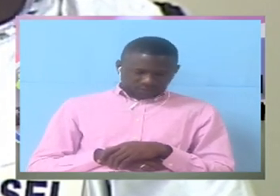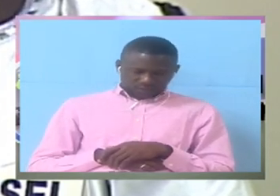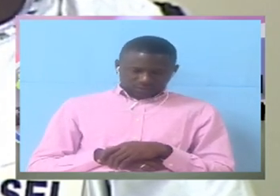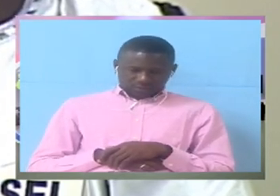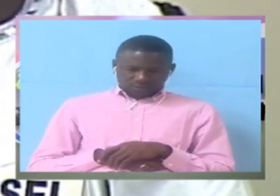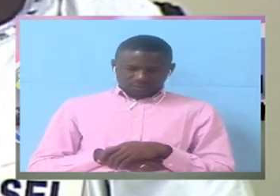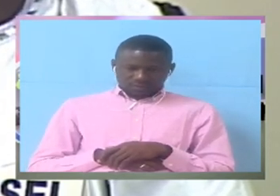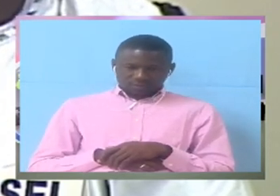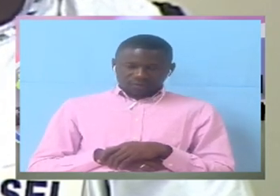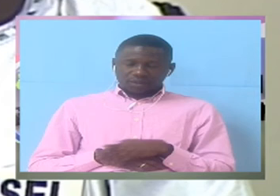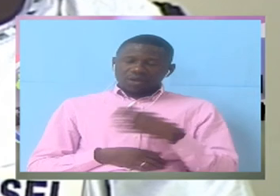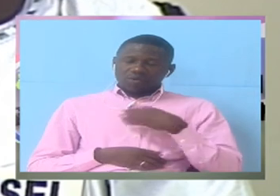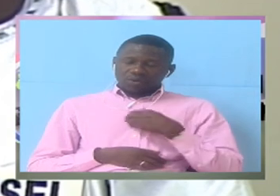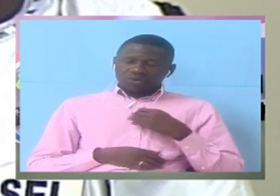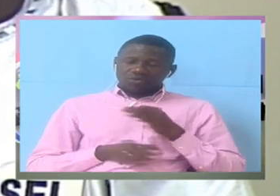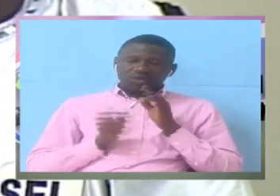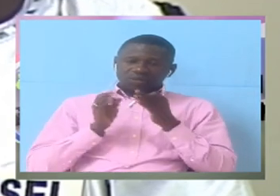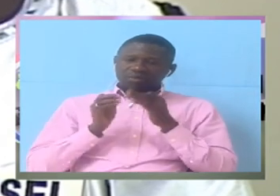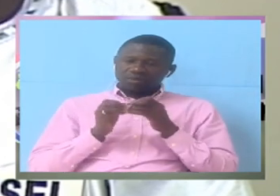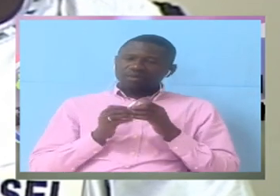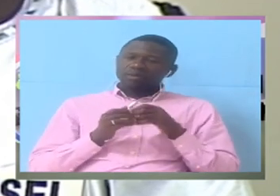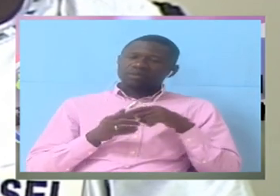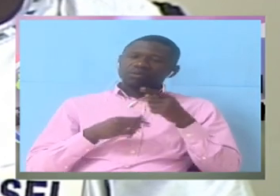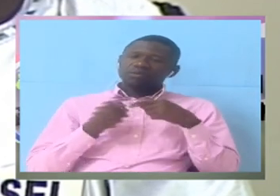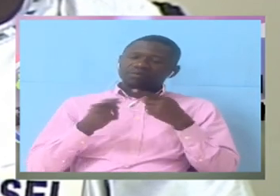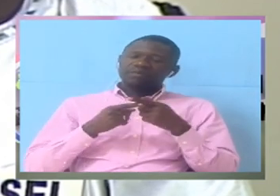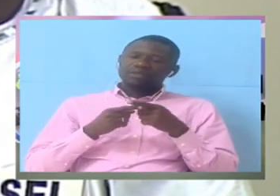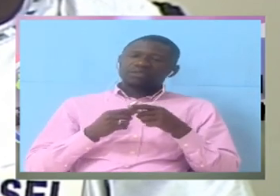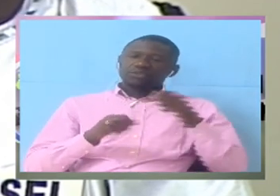through at Mile 2.